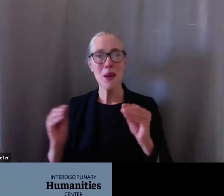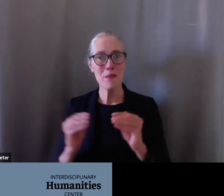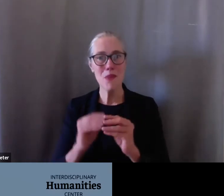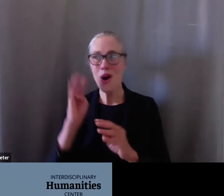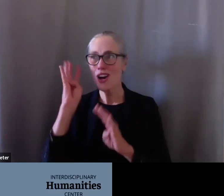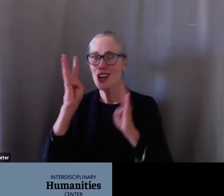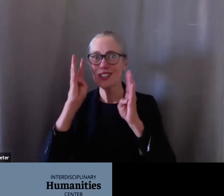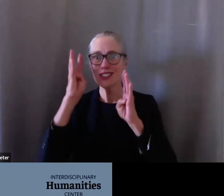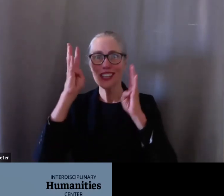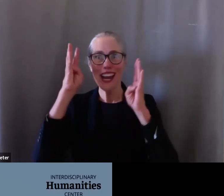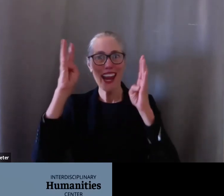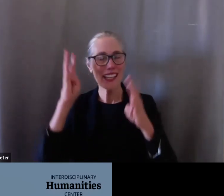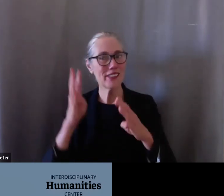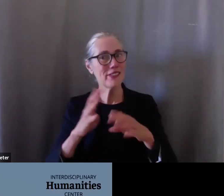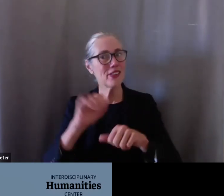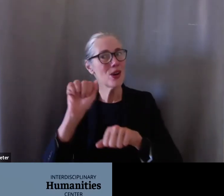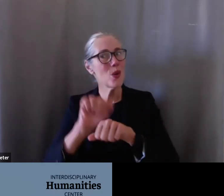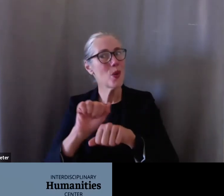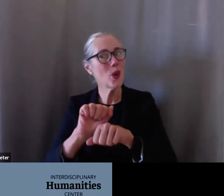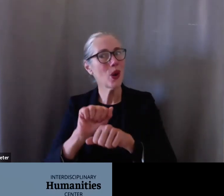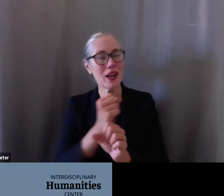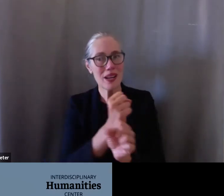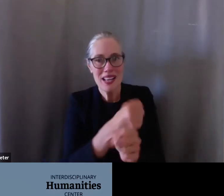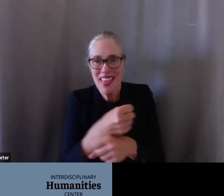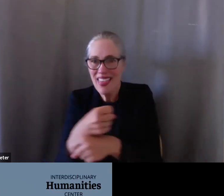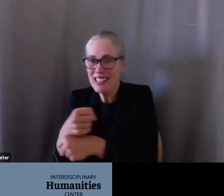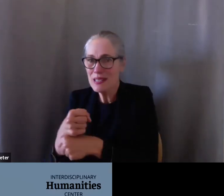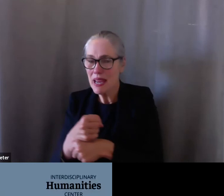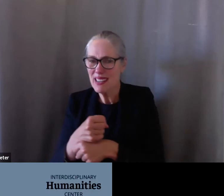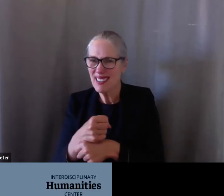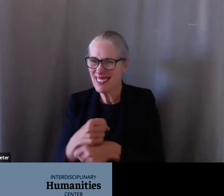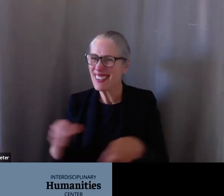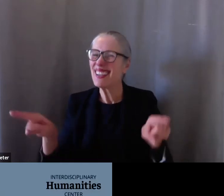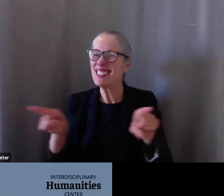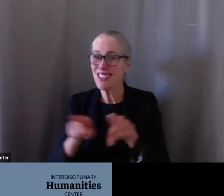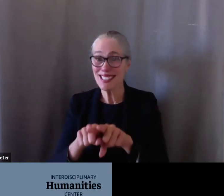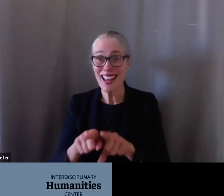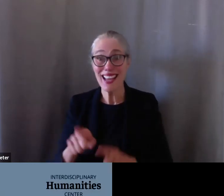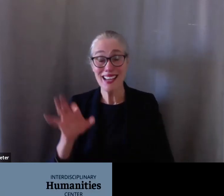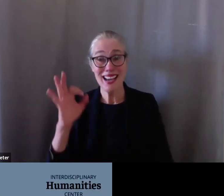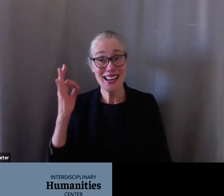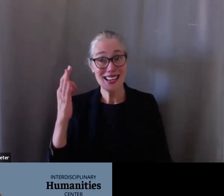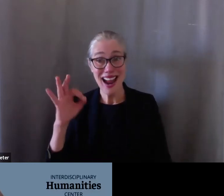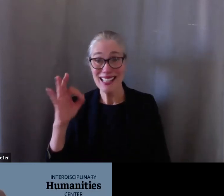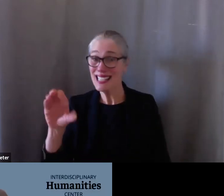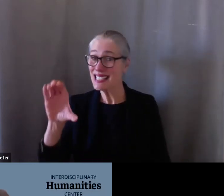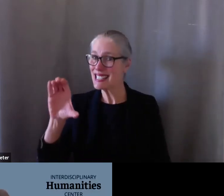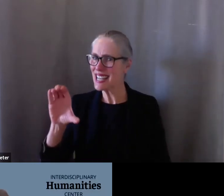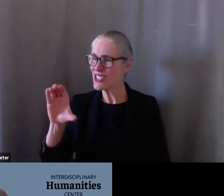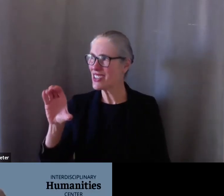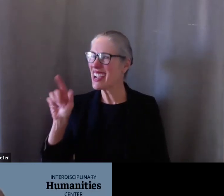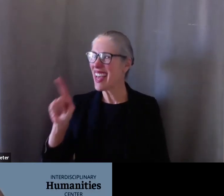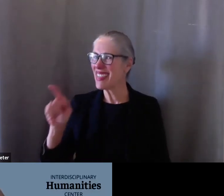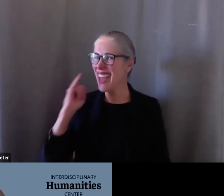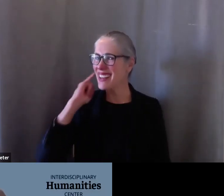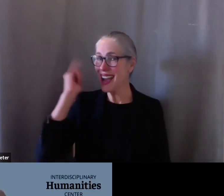ever increasingly large corporations and consolidation. And